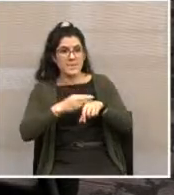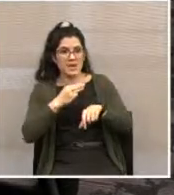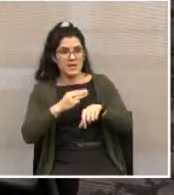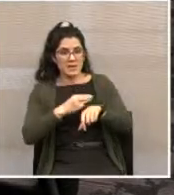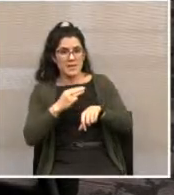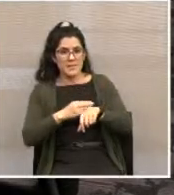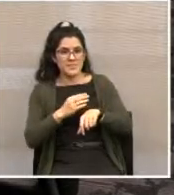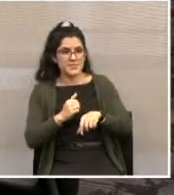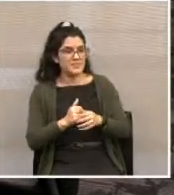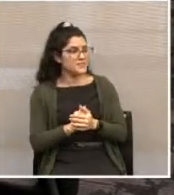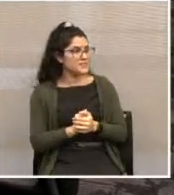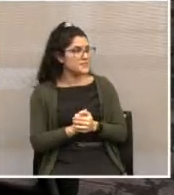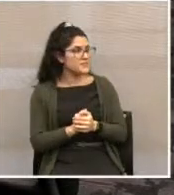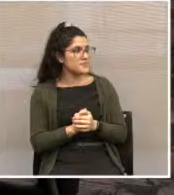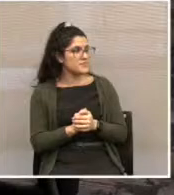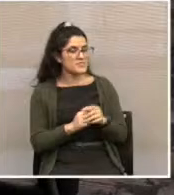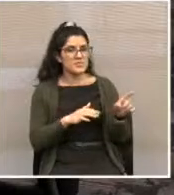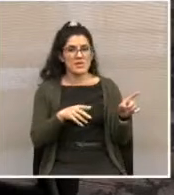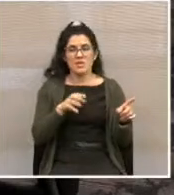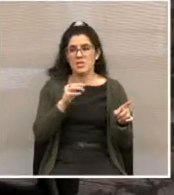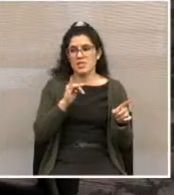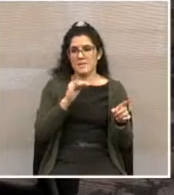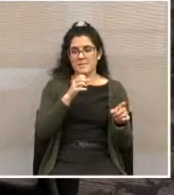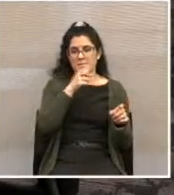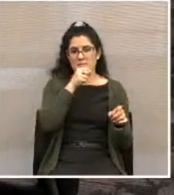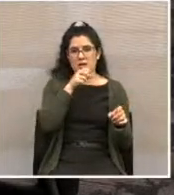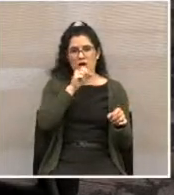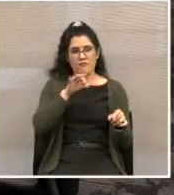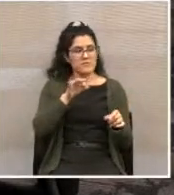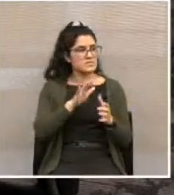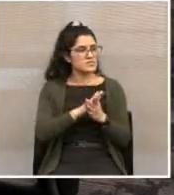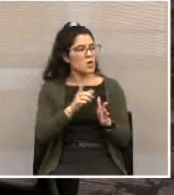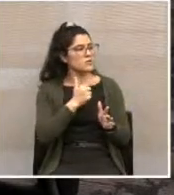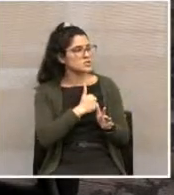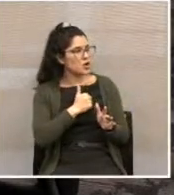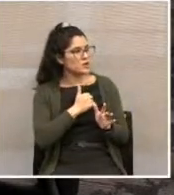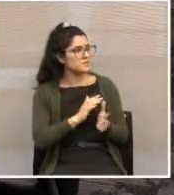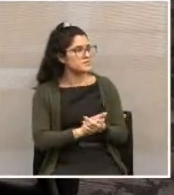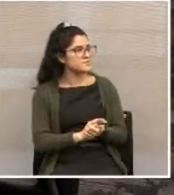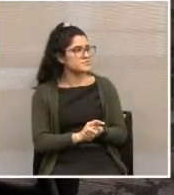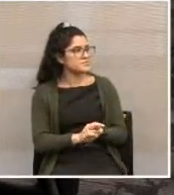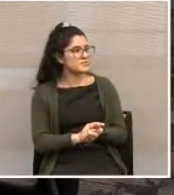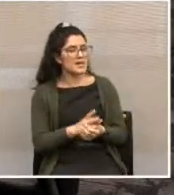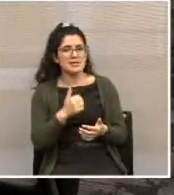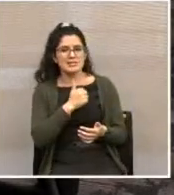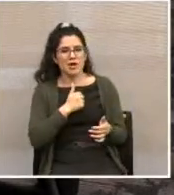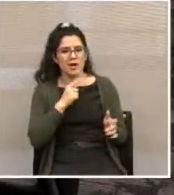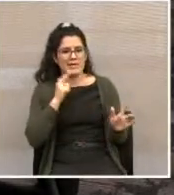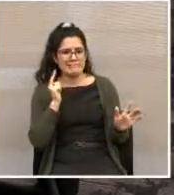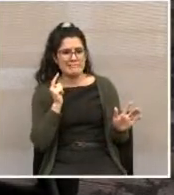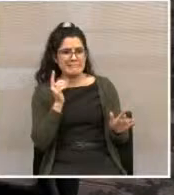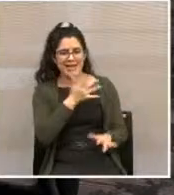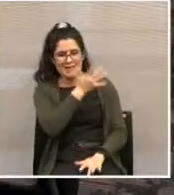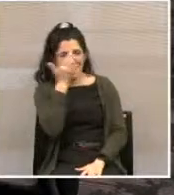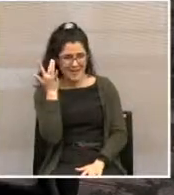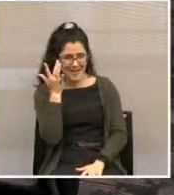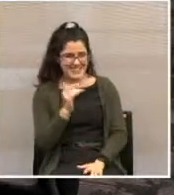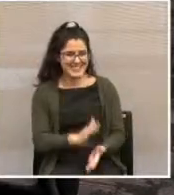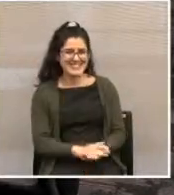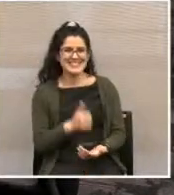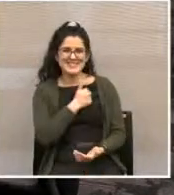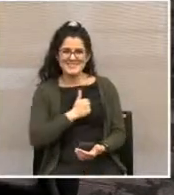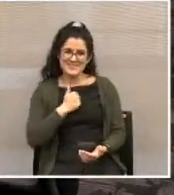Microphone, Mr. Martinez. There you go. Sorry, I've been out of it so long. Sorry for